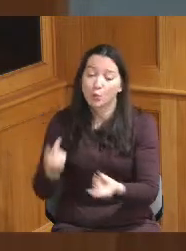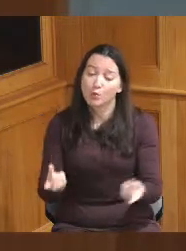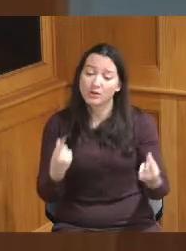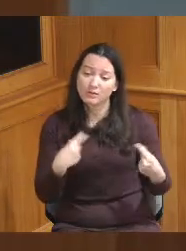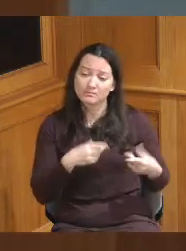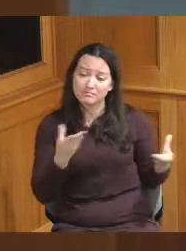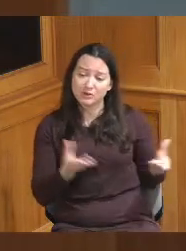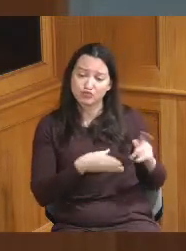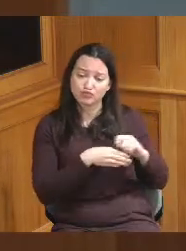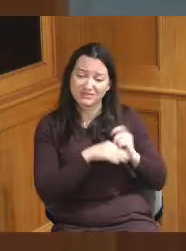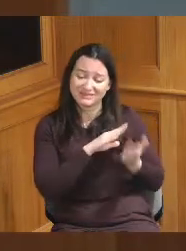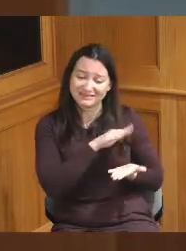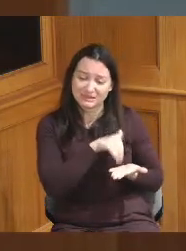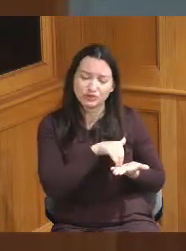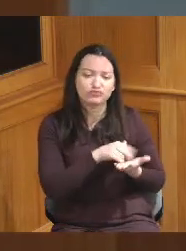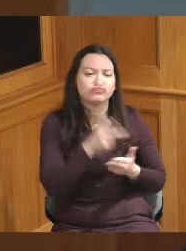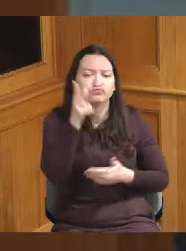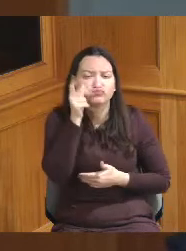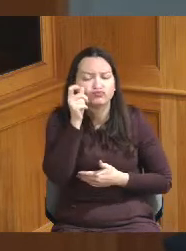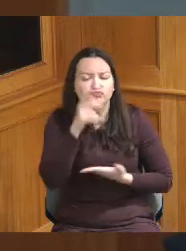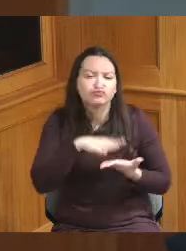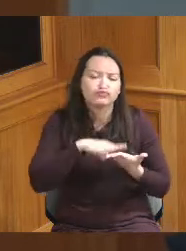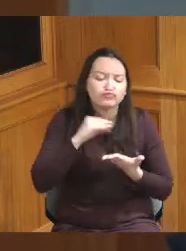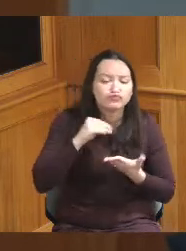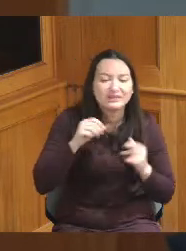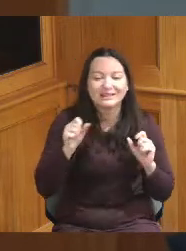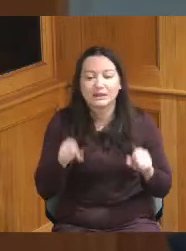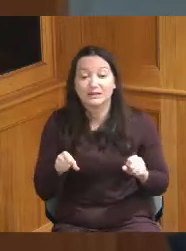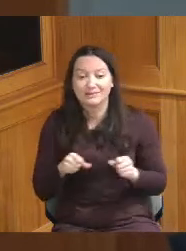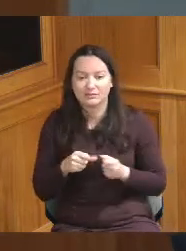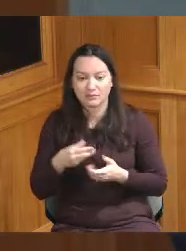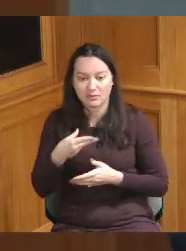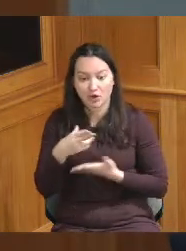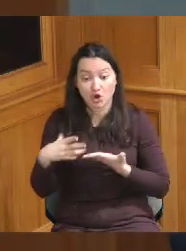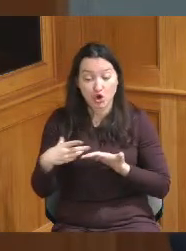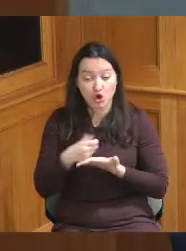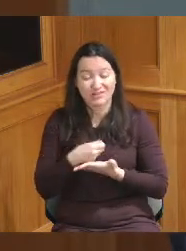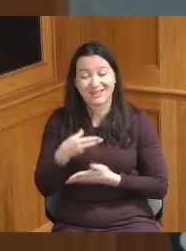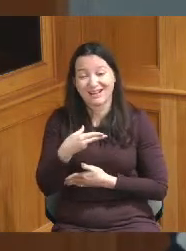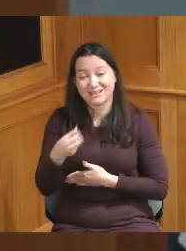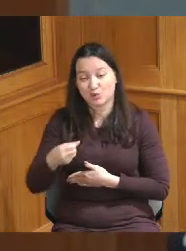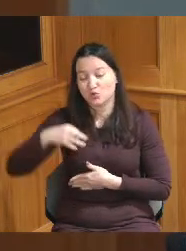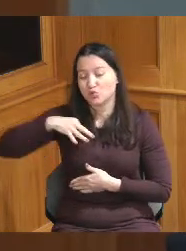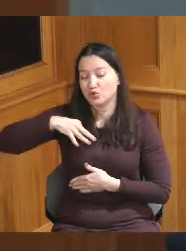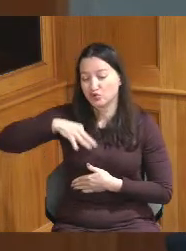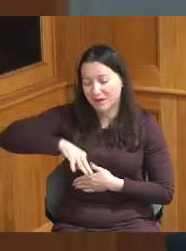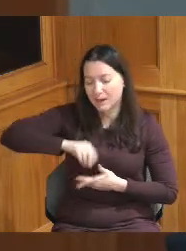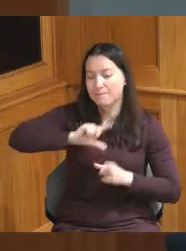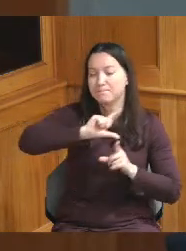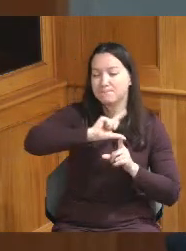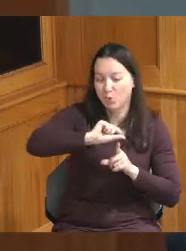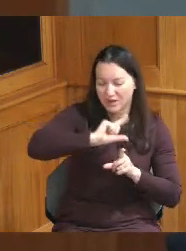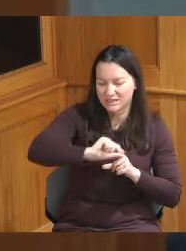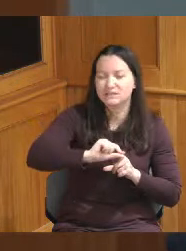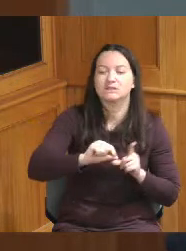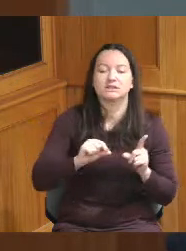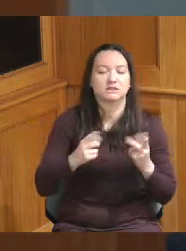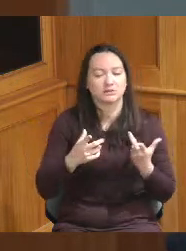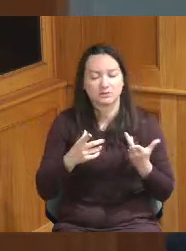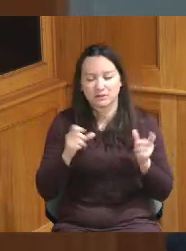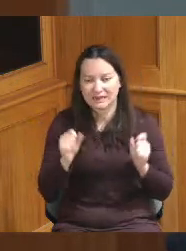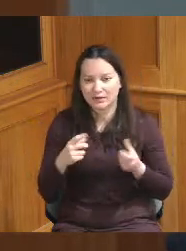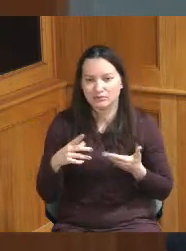training center and learn it there, but they also get credits, points towards credits that helps them graduate high school